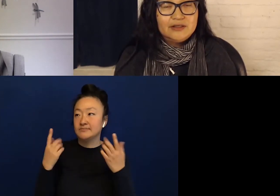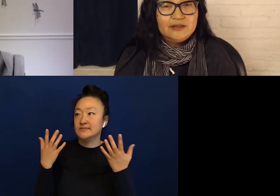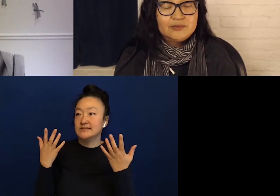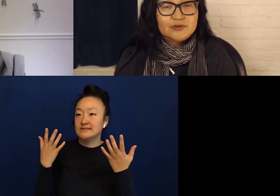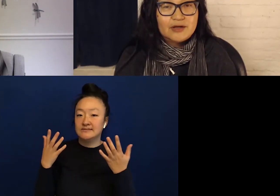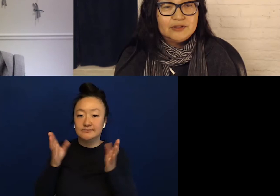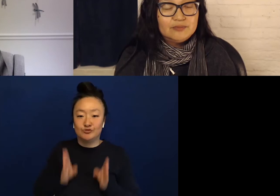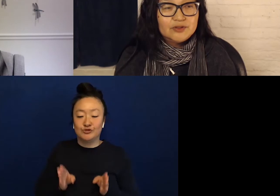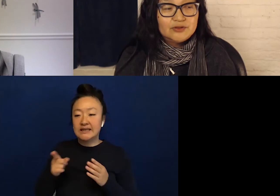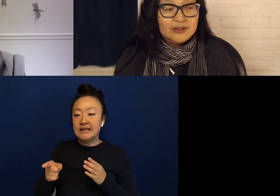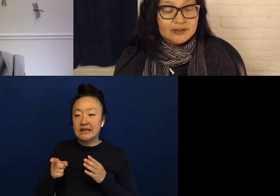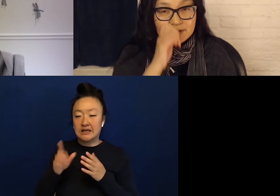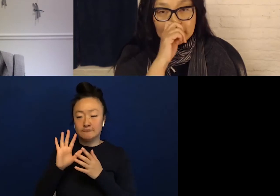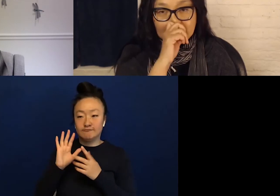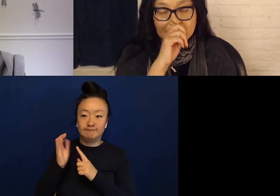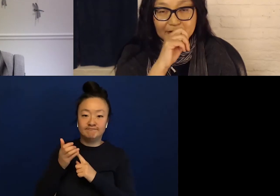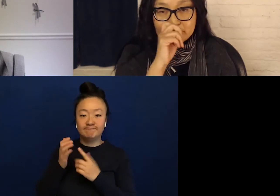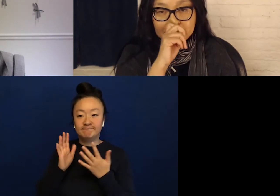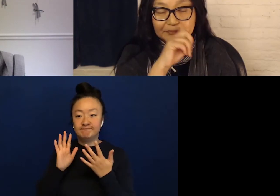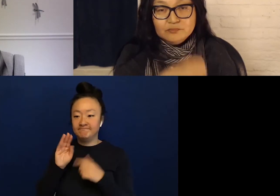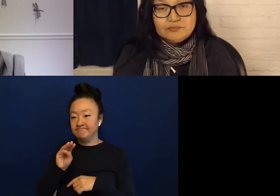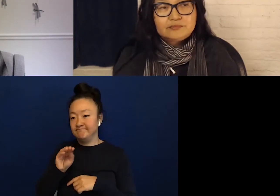uh, shrouded in mystery. And